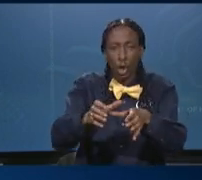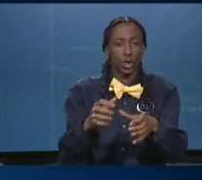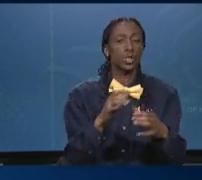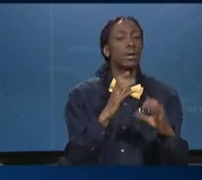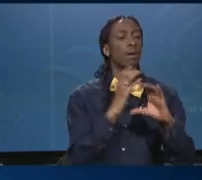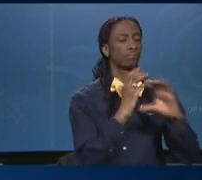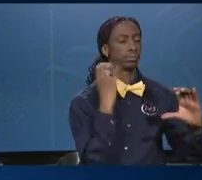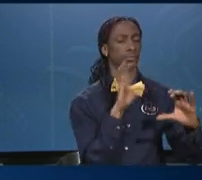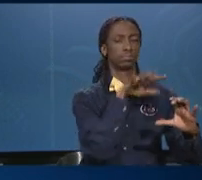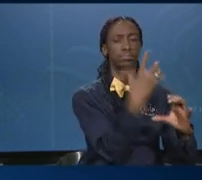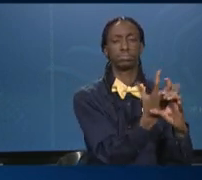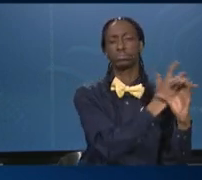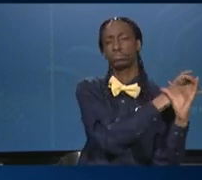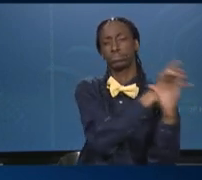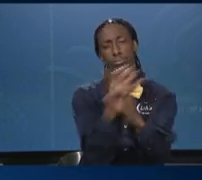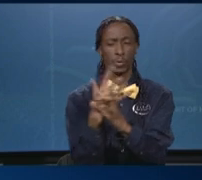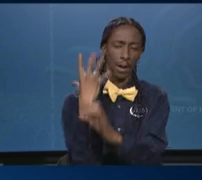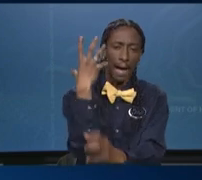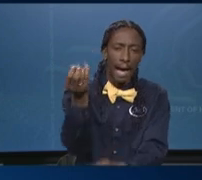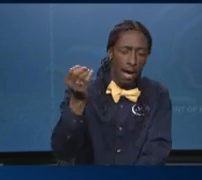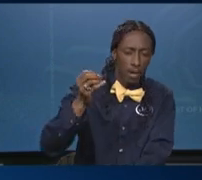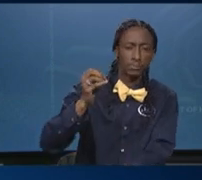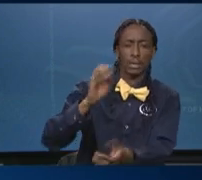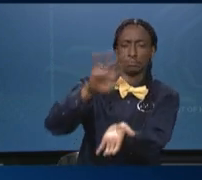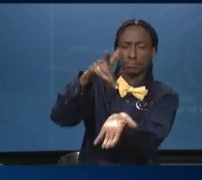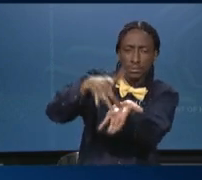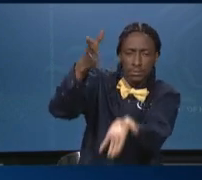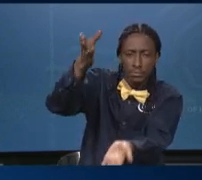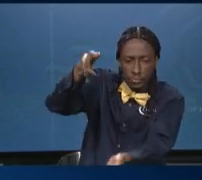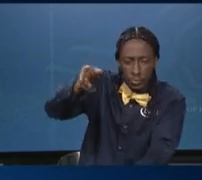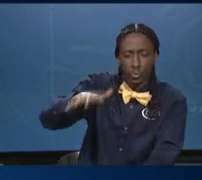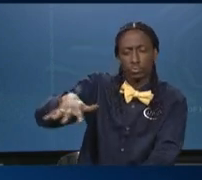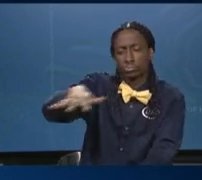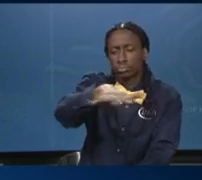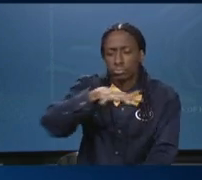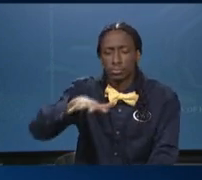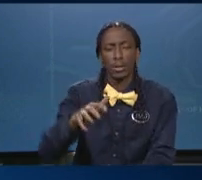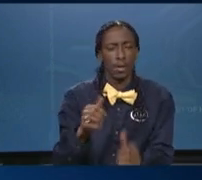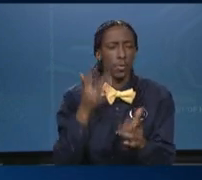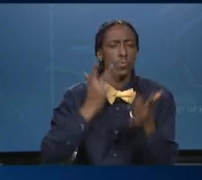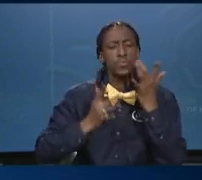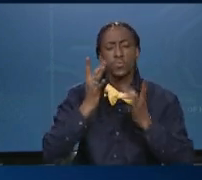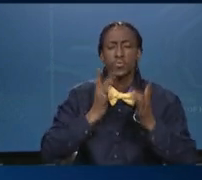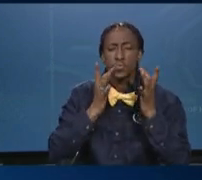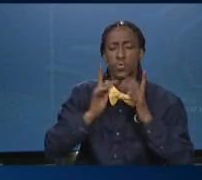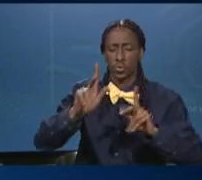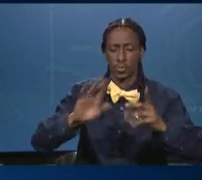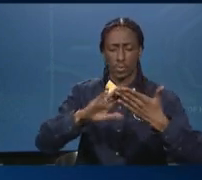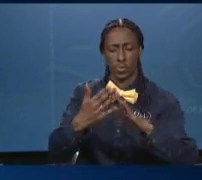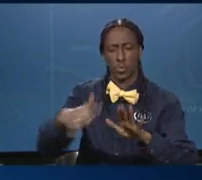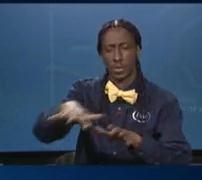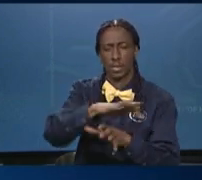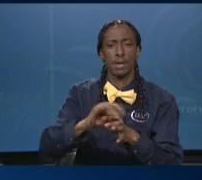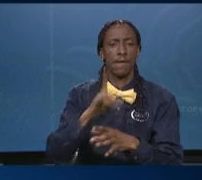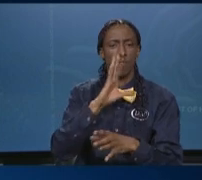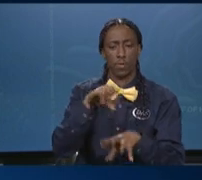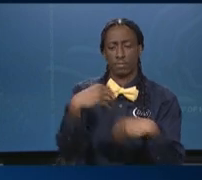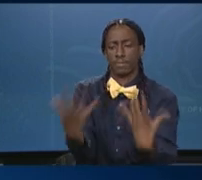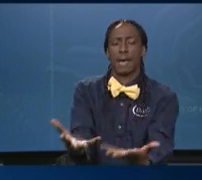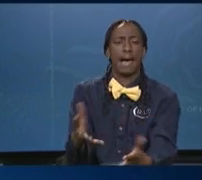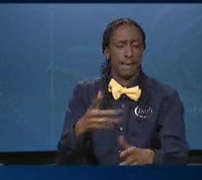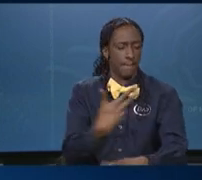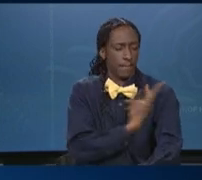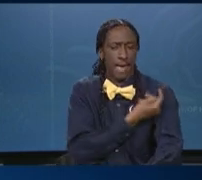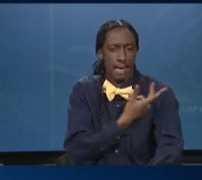Baltimore, low-income black senior housing with community health workers from those neighborhoods to get people vaccinated, and we had a more